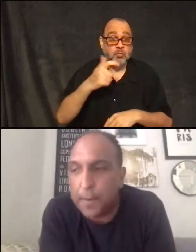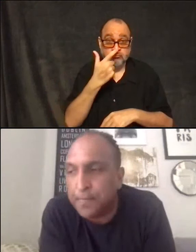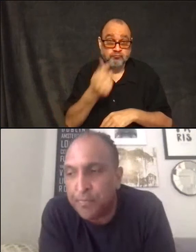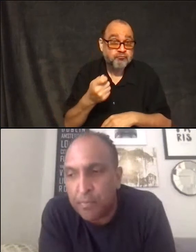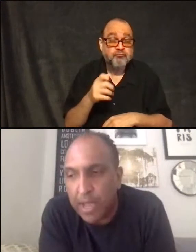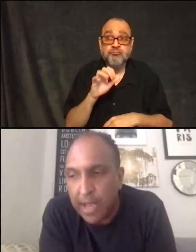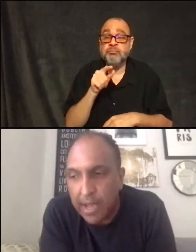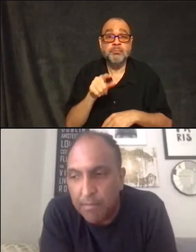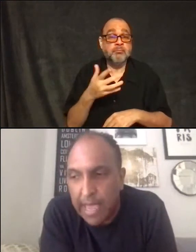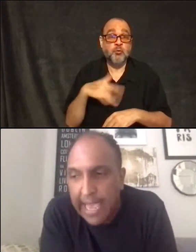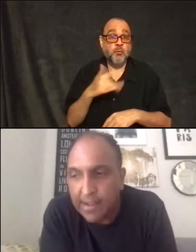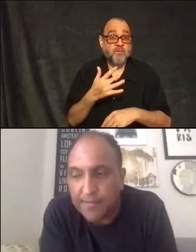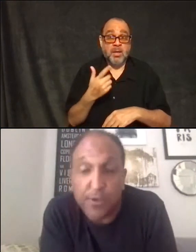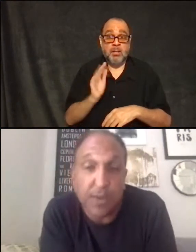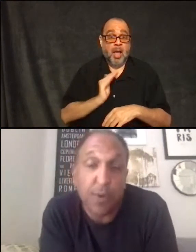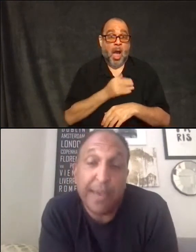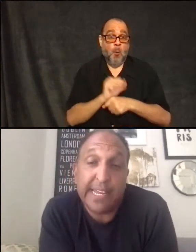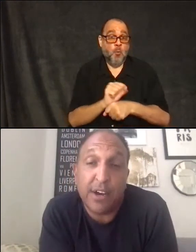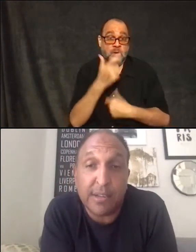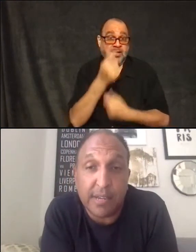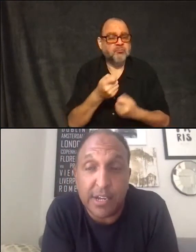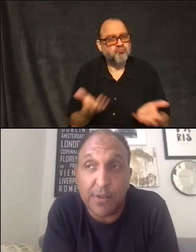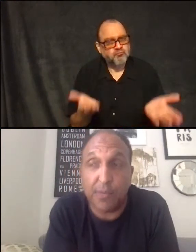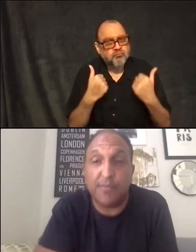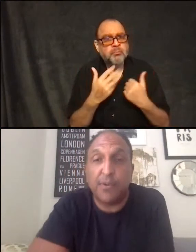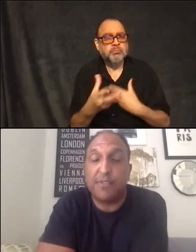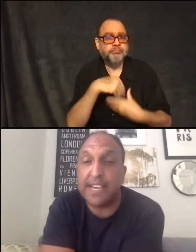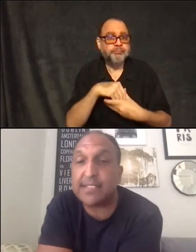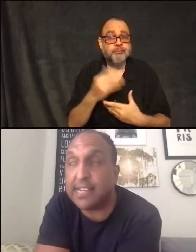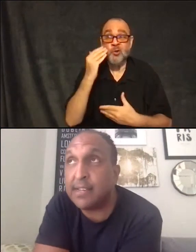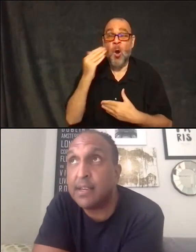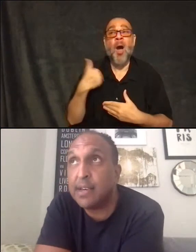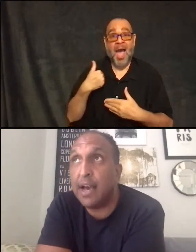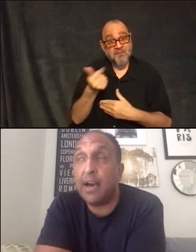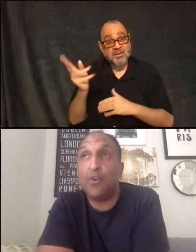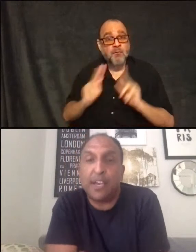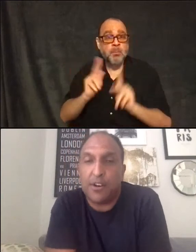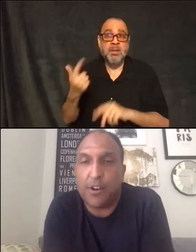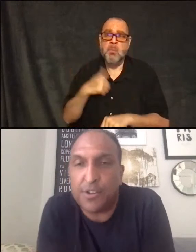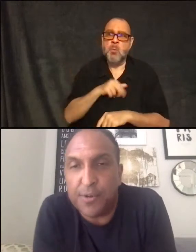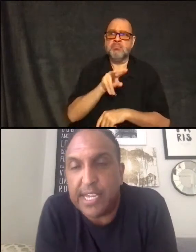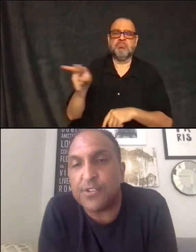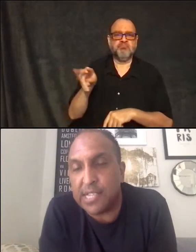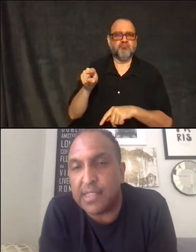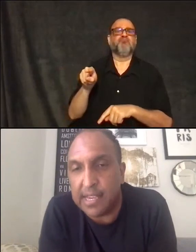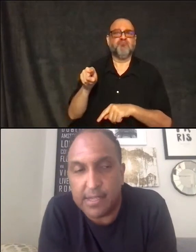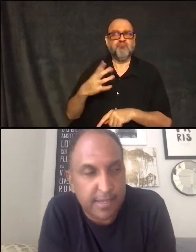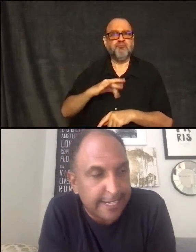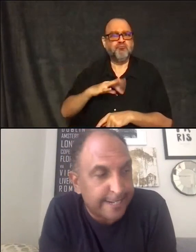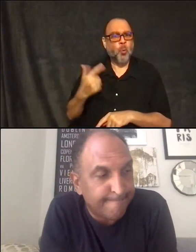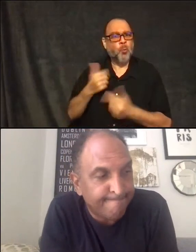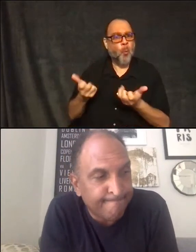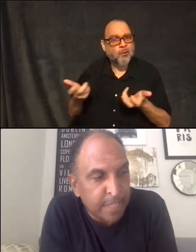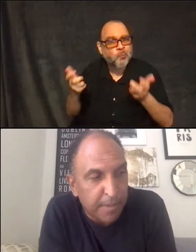things, and folks that we're betting on, and that we've invested in, who we think are doing interesting